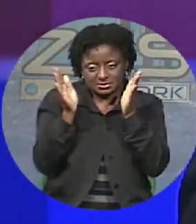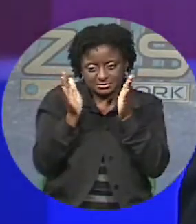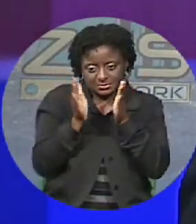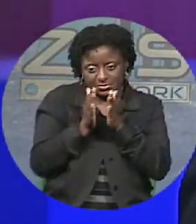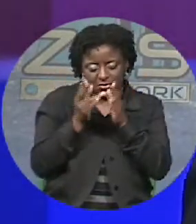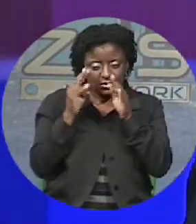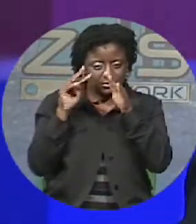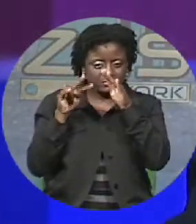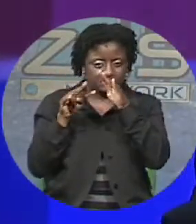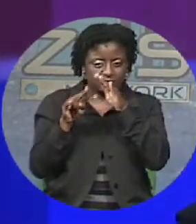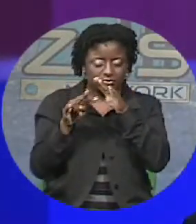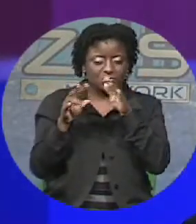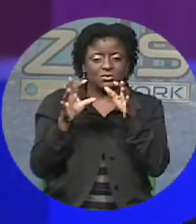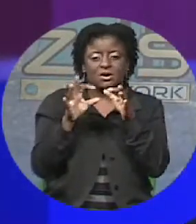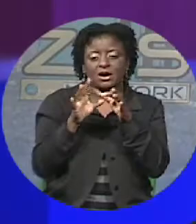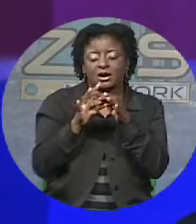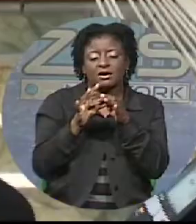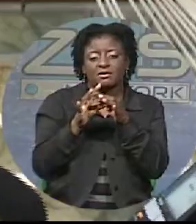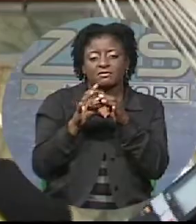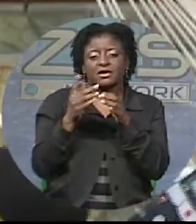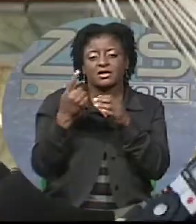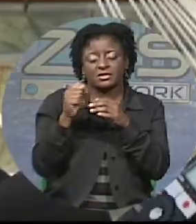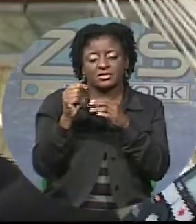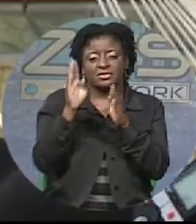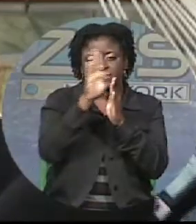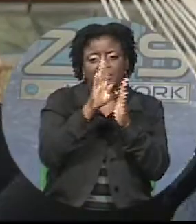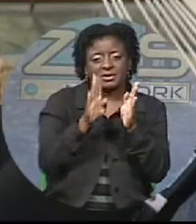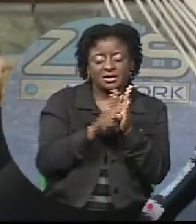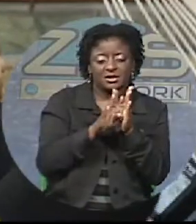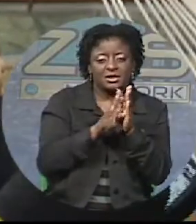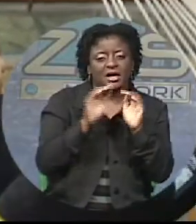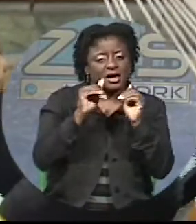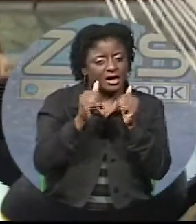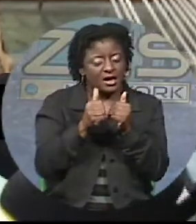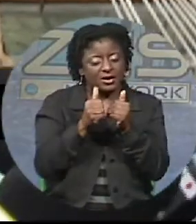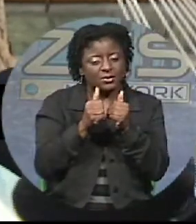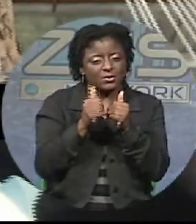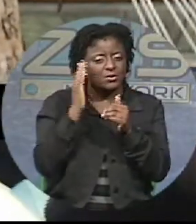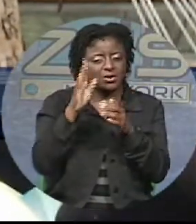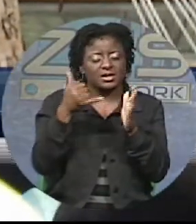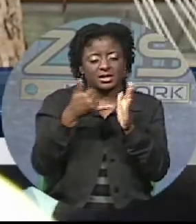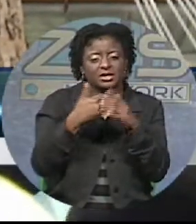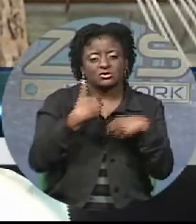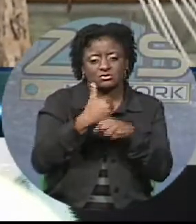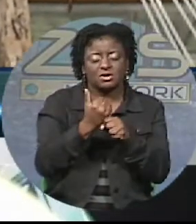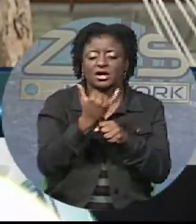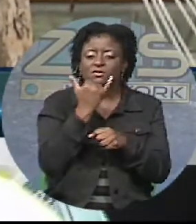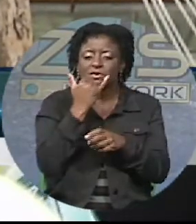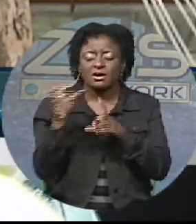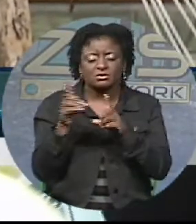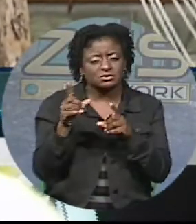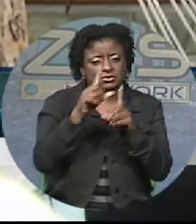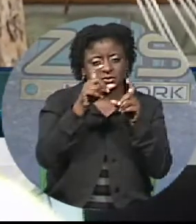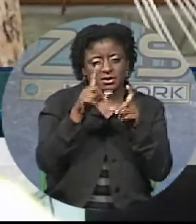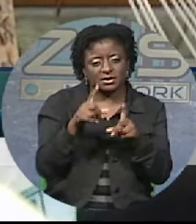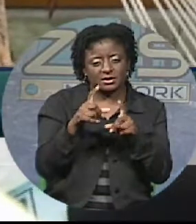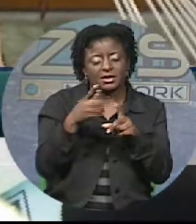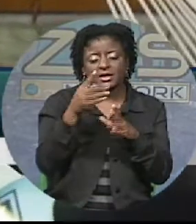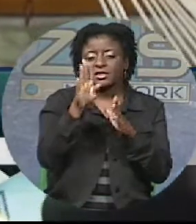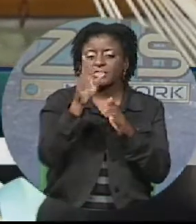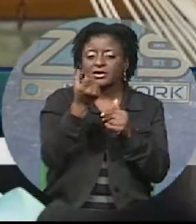progressive one. How would it create corruption? The truth is, the gaming bill, like all other bills,